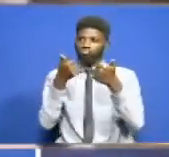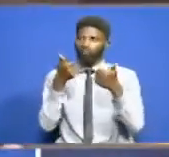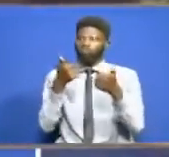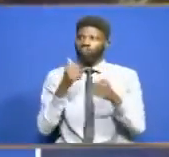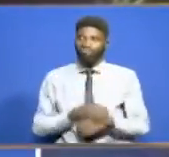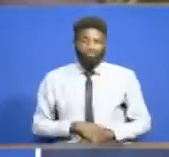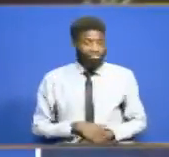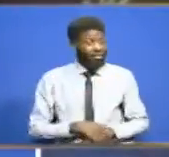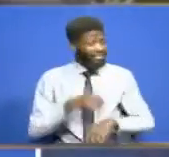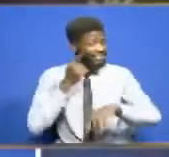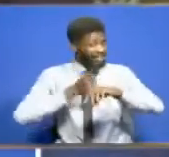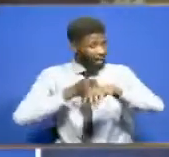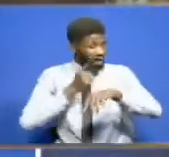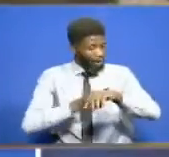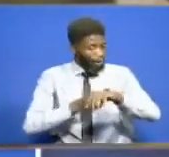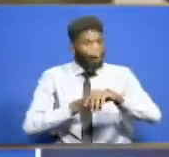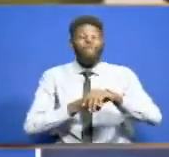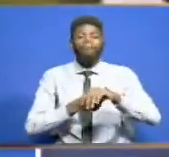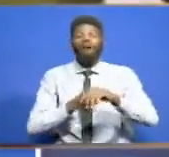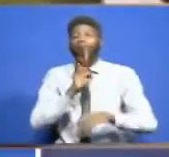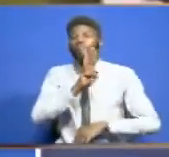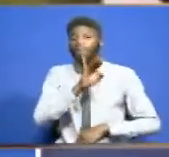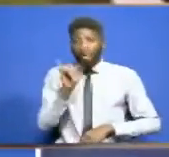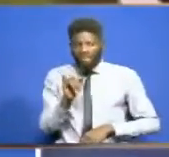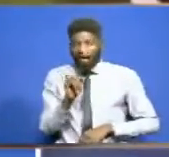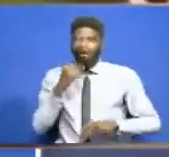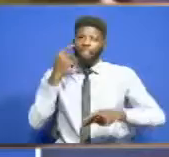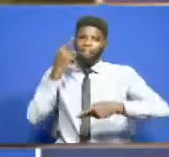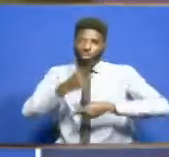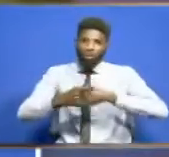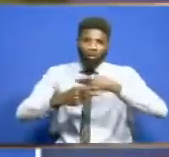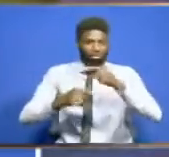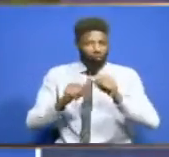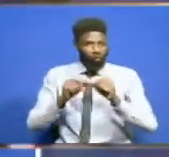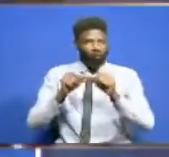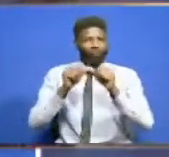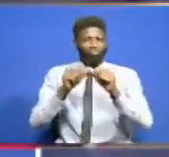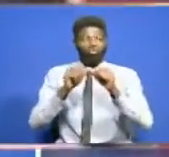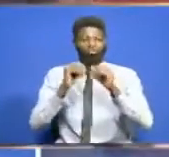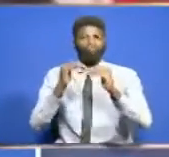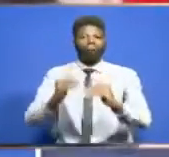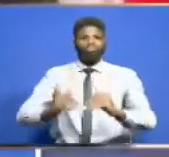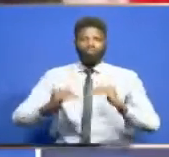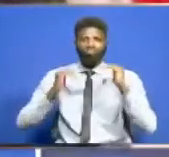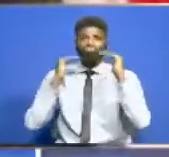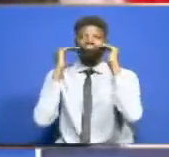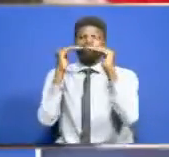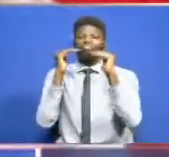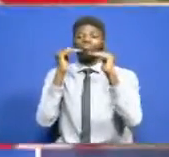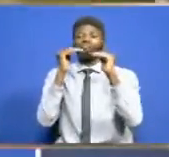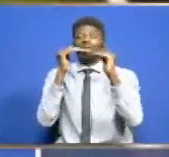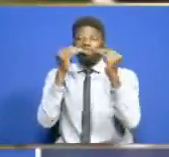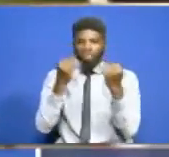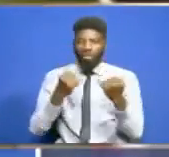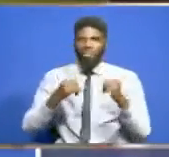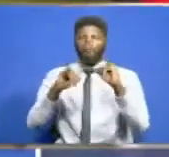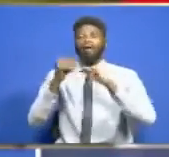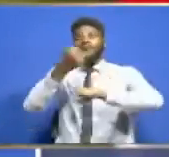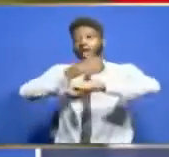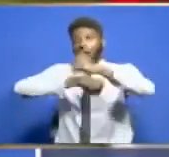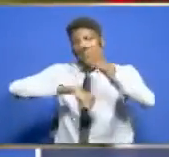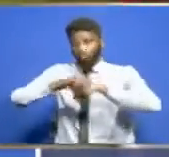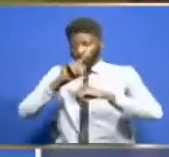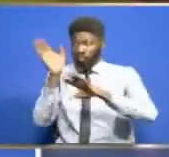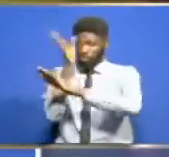Huku mchakato wa mpango wa maridhiano BBI ukielekea kwenye awamu nyingine ya utekelezaji, Rais Uhuru Kenyatta amewahimiza